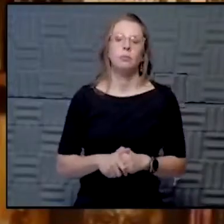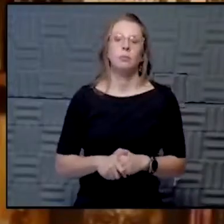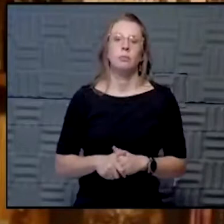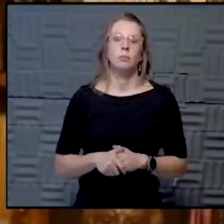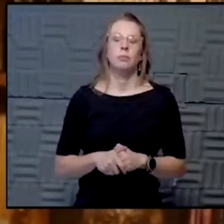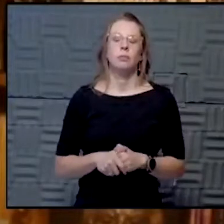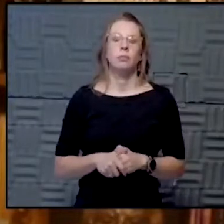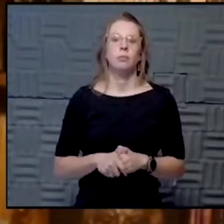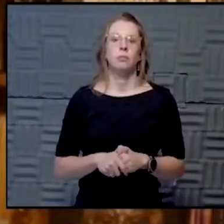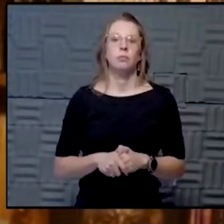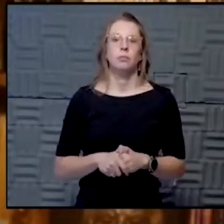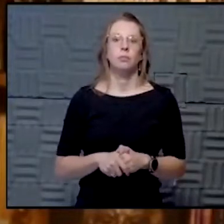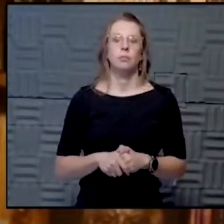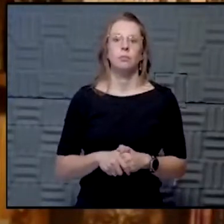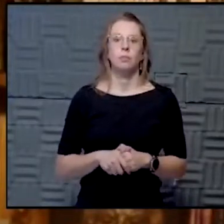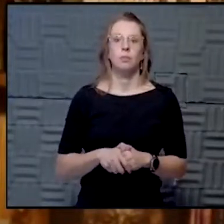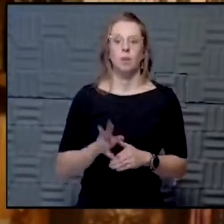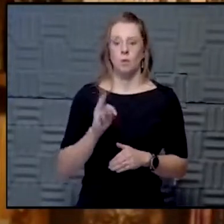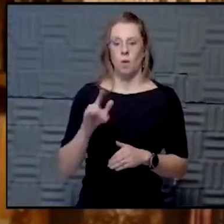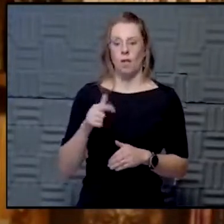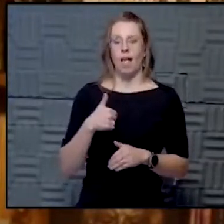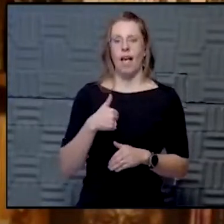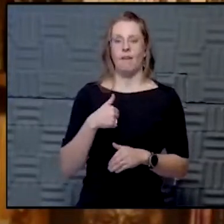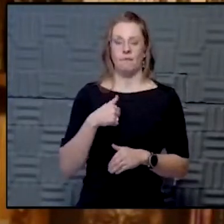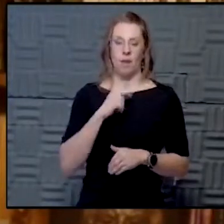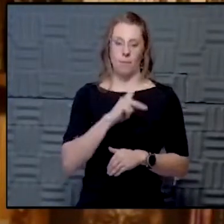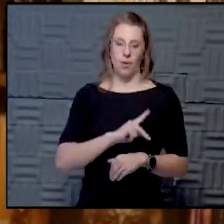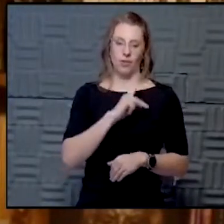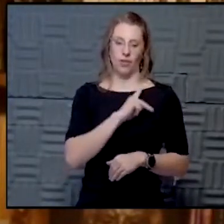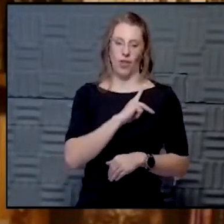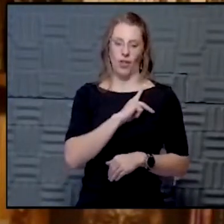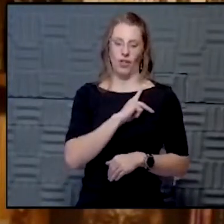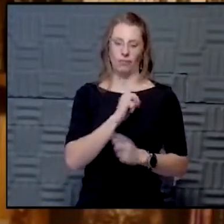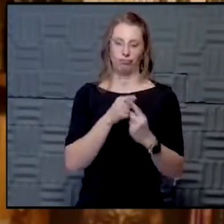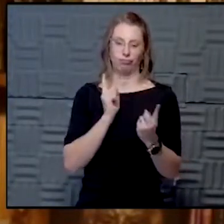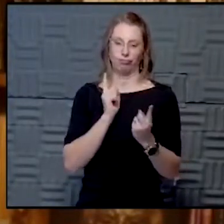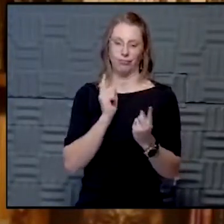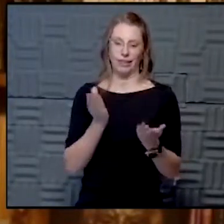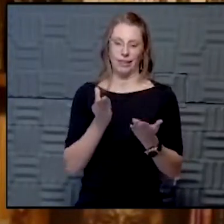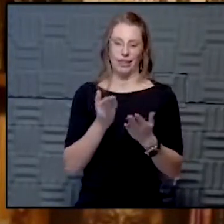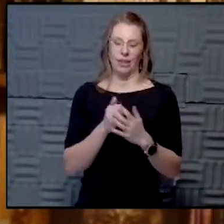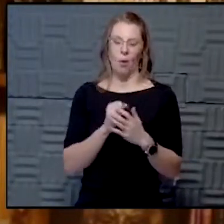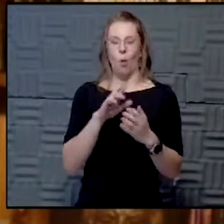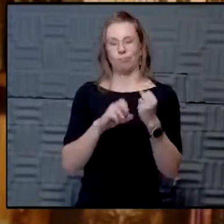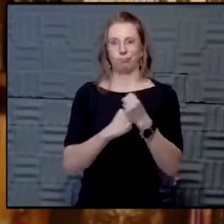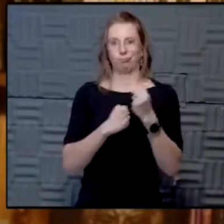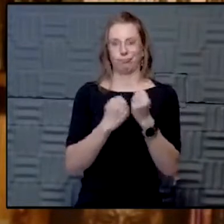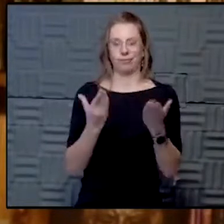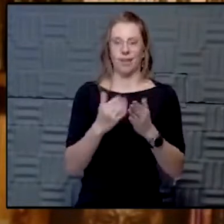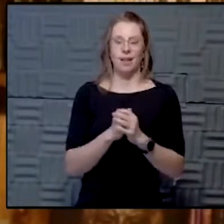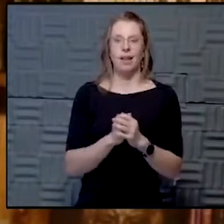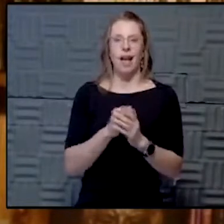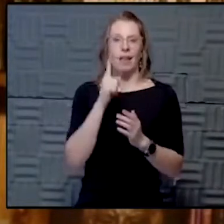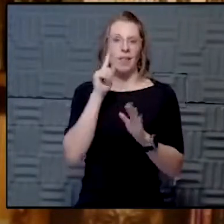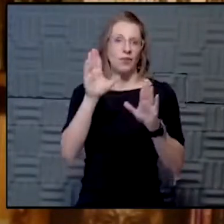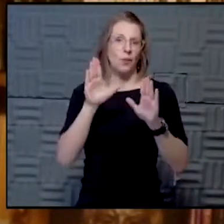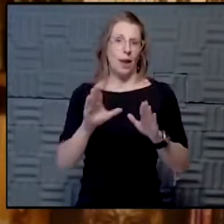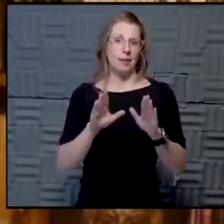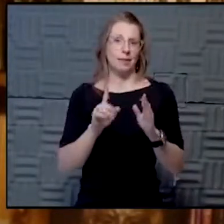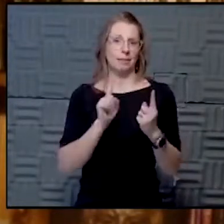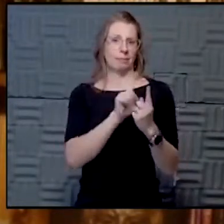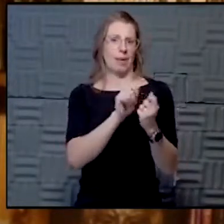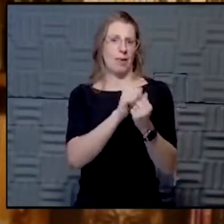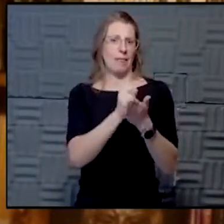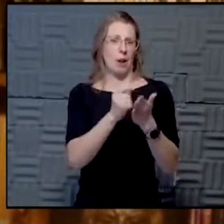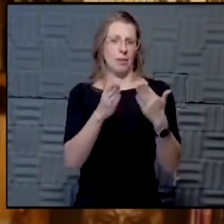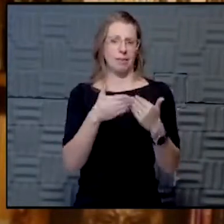Well, I have a personal bias here. And in general, I think that it's great to see a therapist no matter what or no matter how you're doing. But